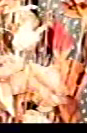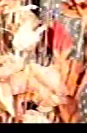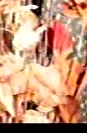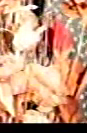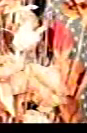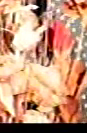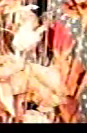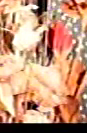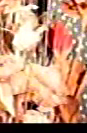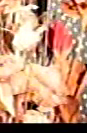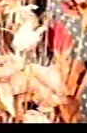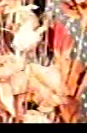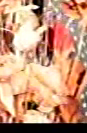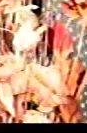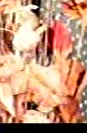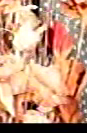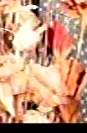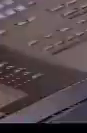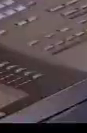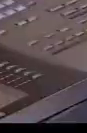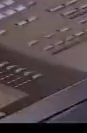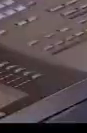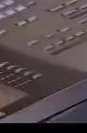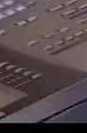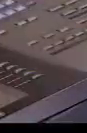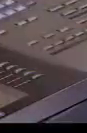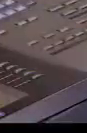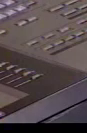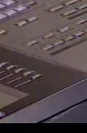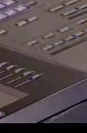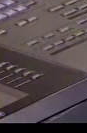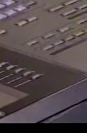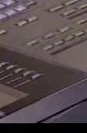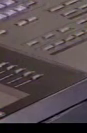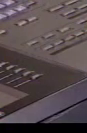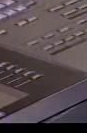unto my path.